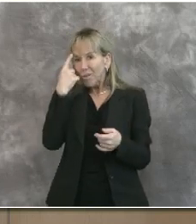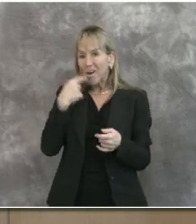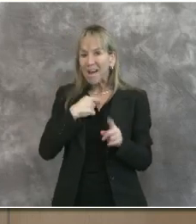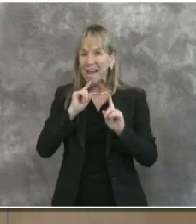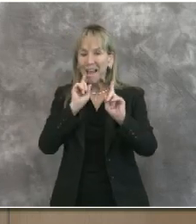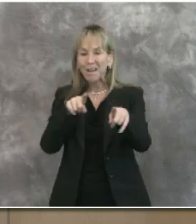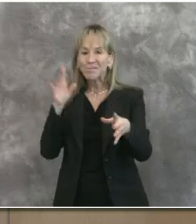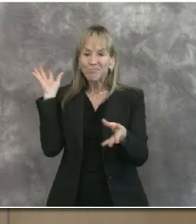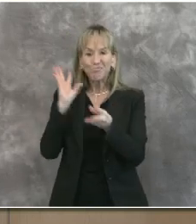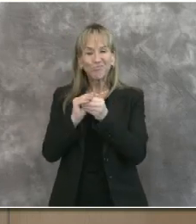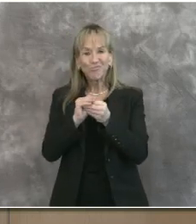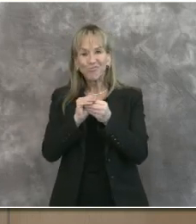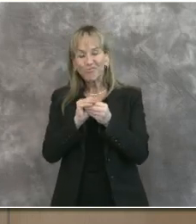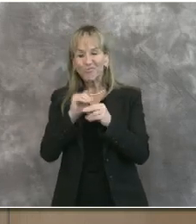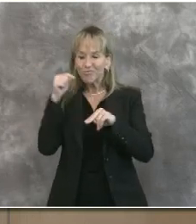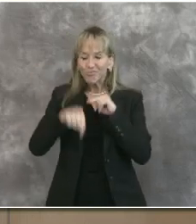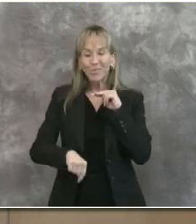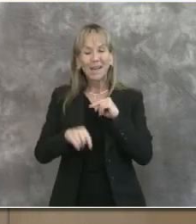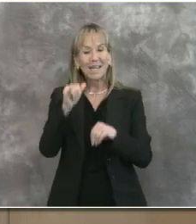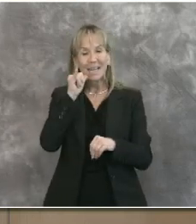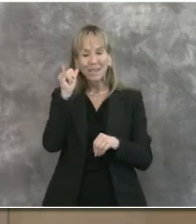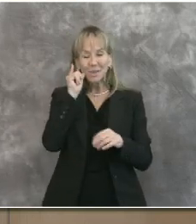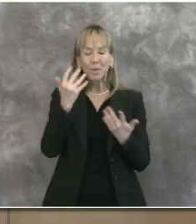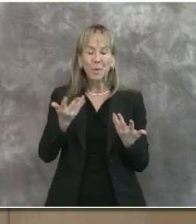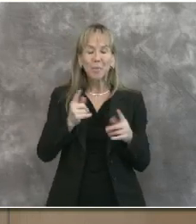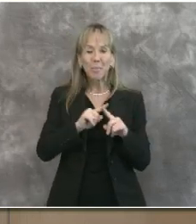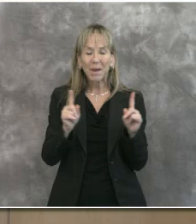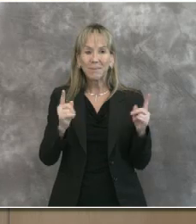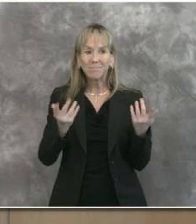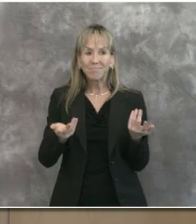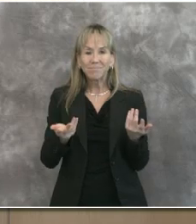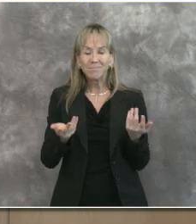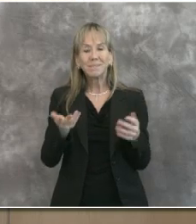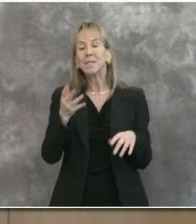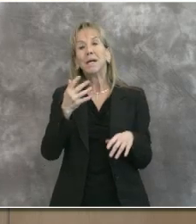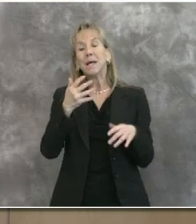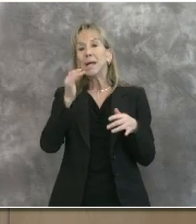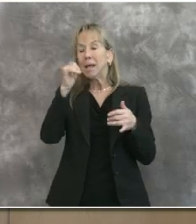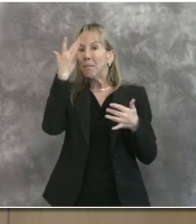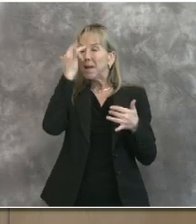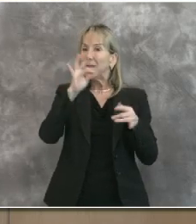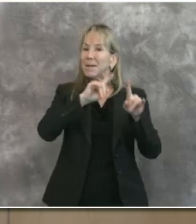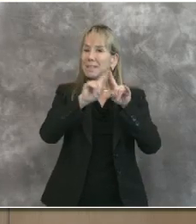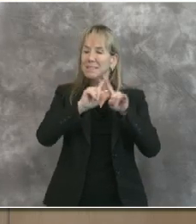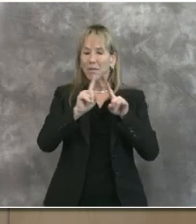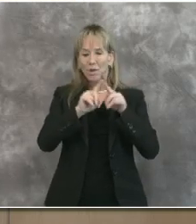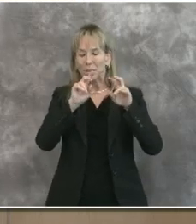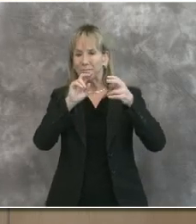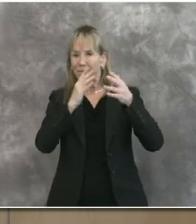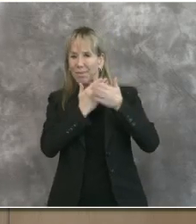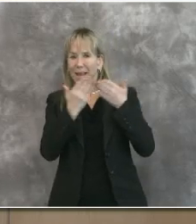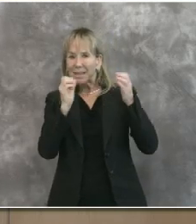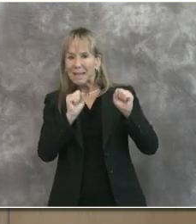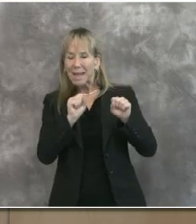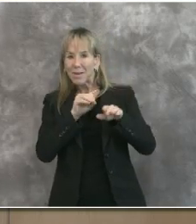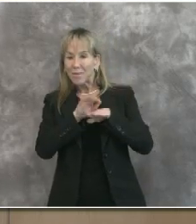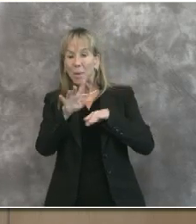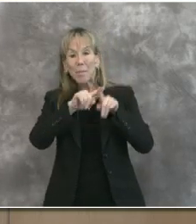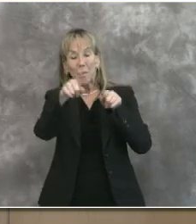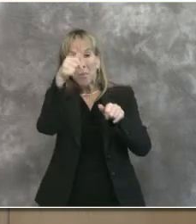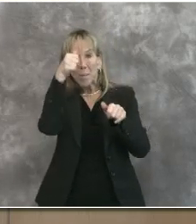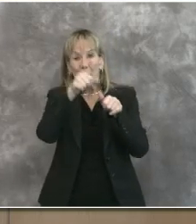that. Again, the distance can be described or can be attributed to a number of issues. But remember that tests are ordered